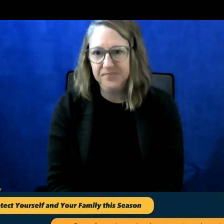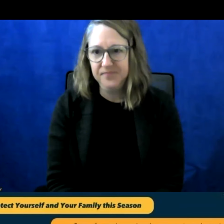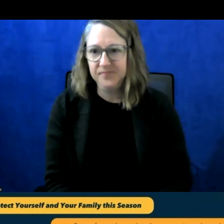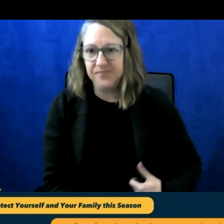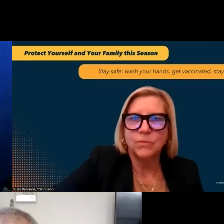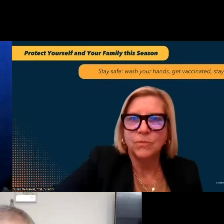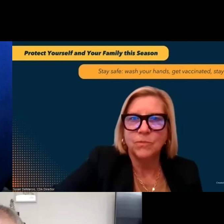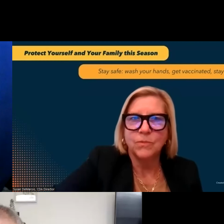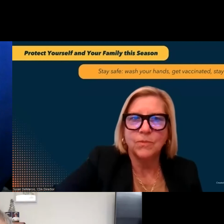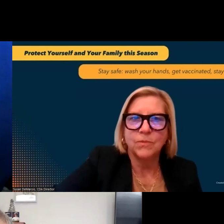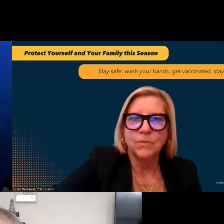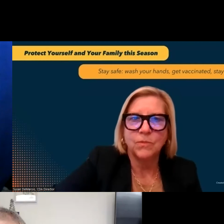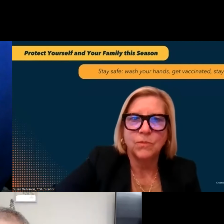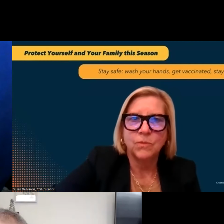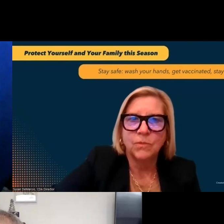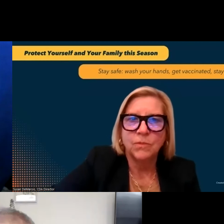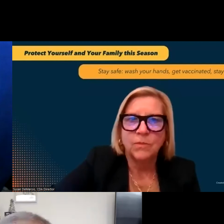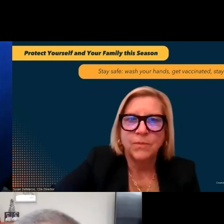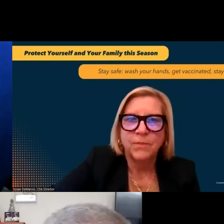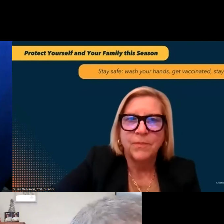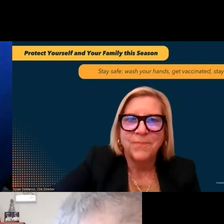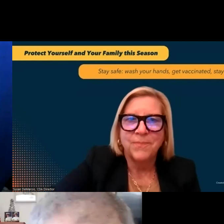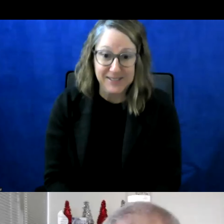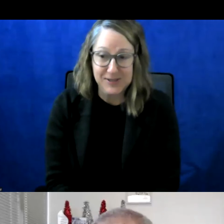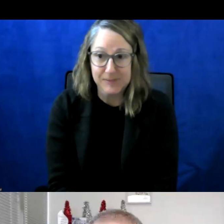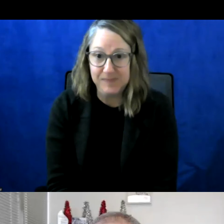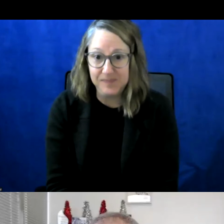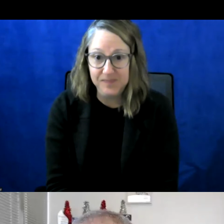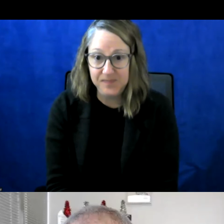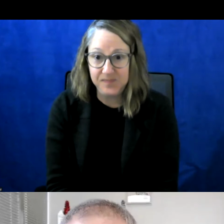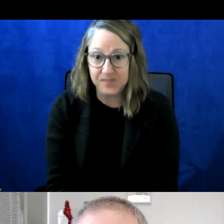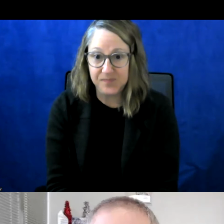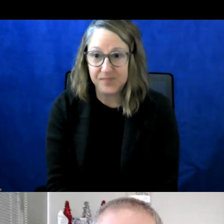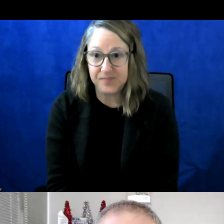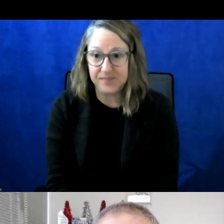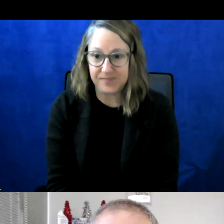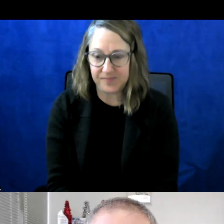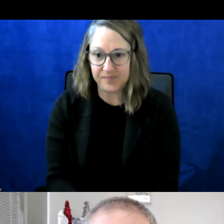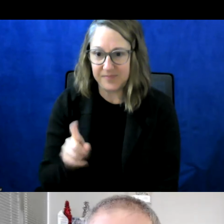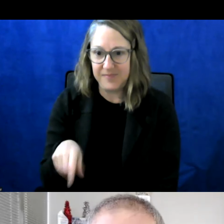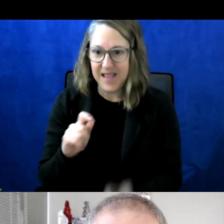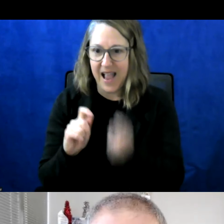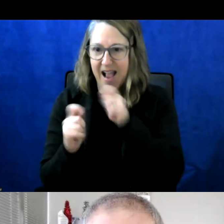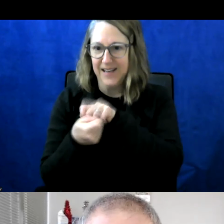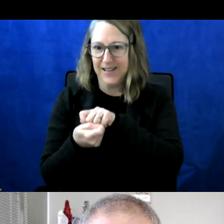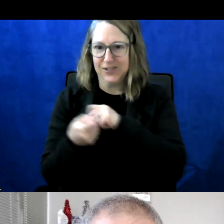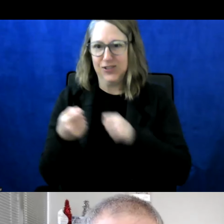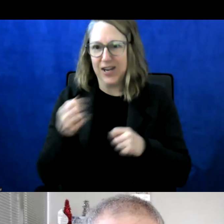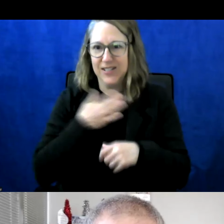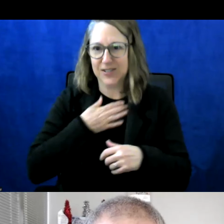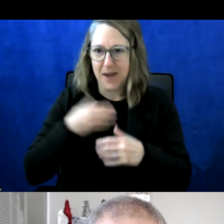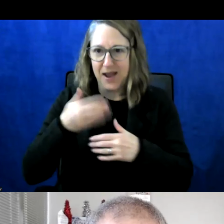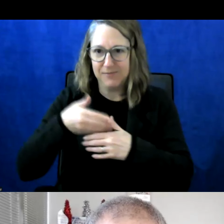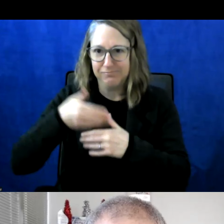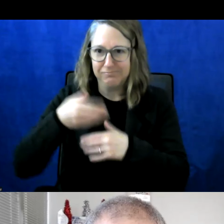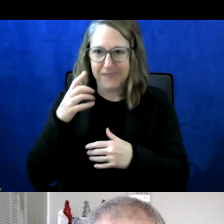Thank you very much. Okay, I'm just I had to change the shade because I had the sun in my face. I want to make sure that